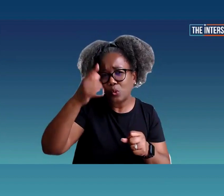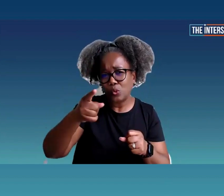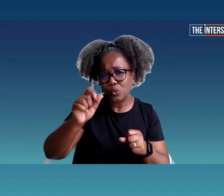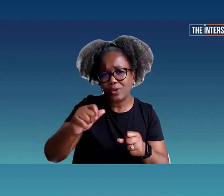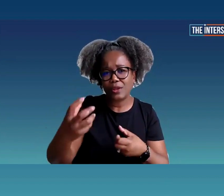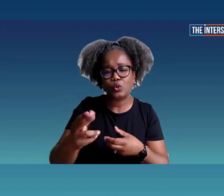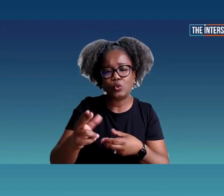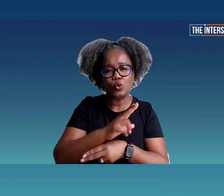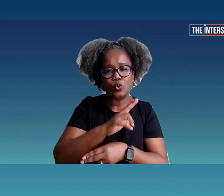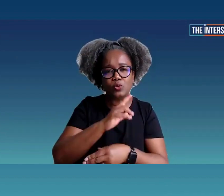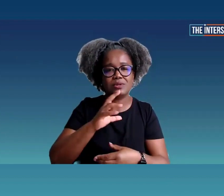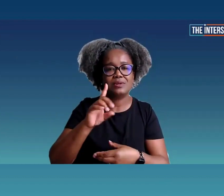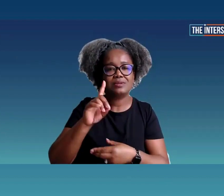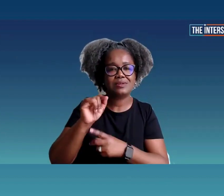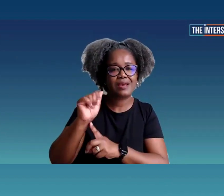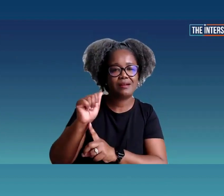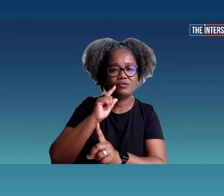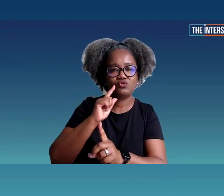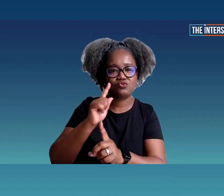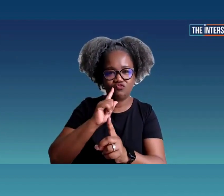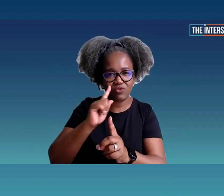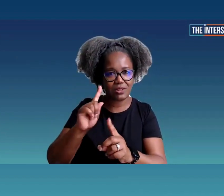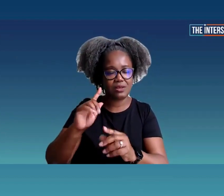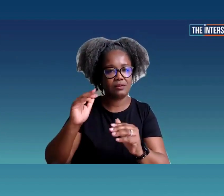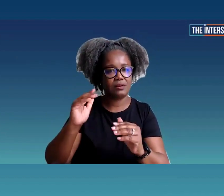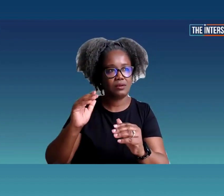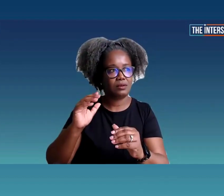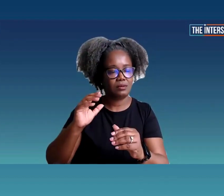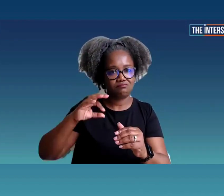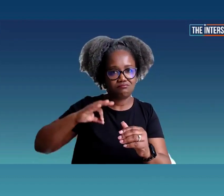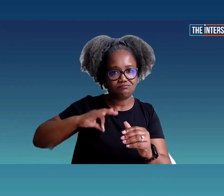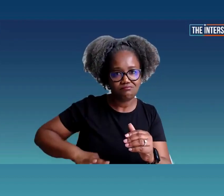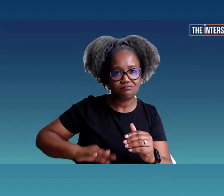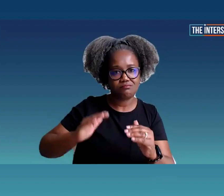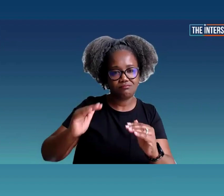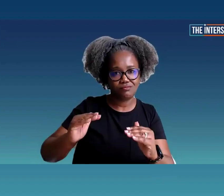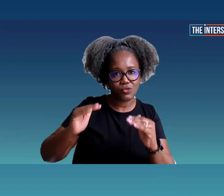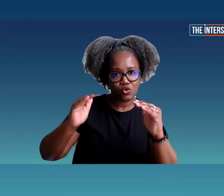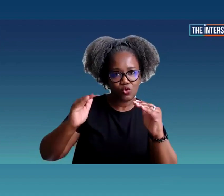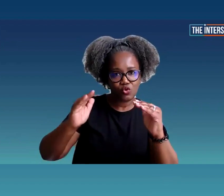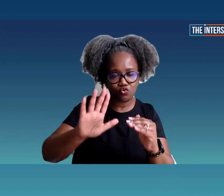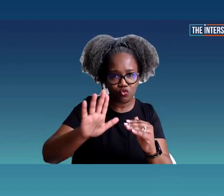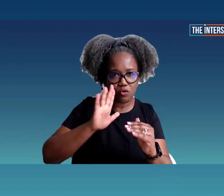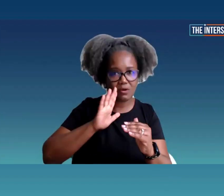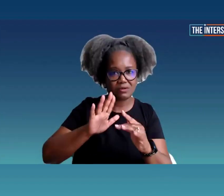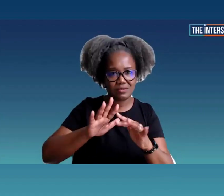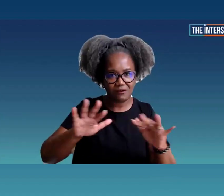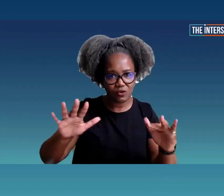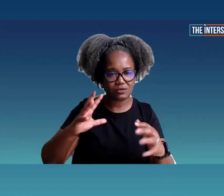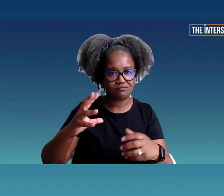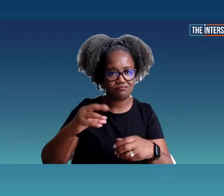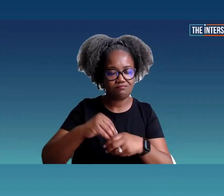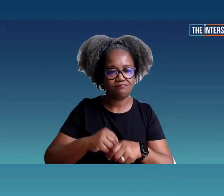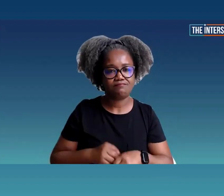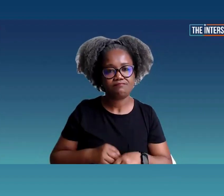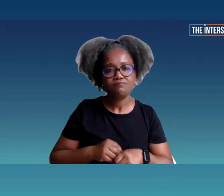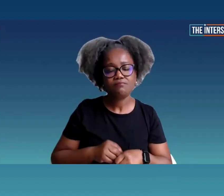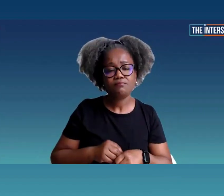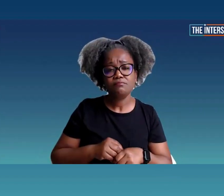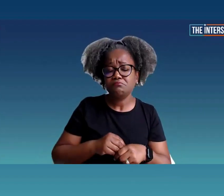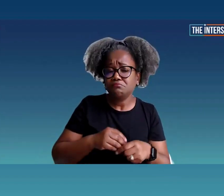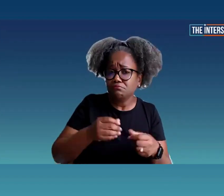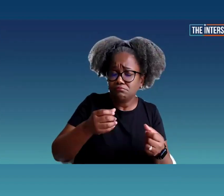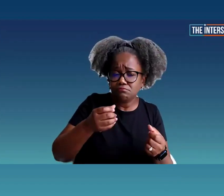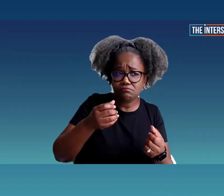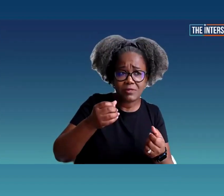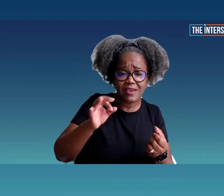equity efforts, and that's okay. Some people are just looking for advice on how to collect and access the data that